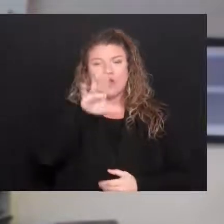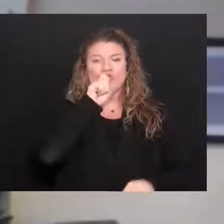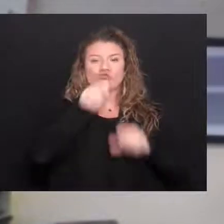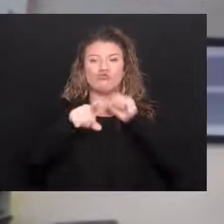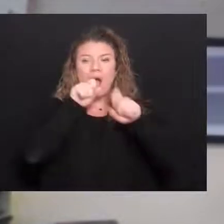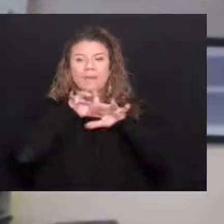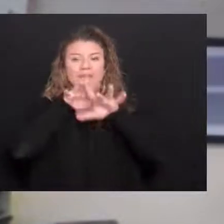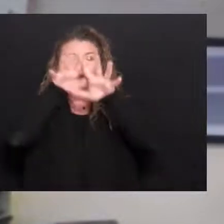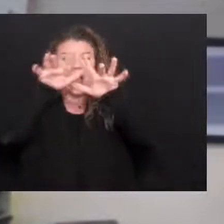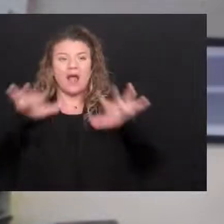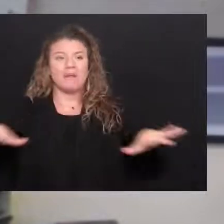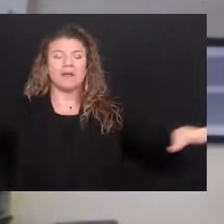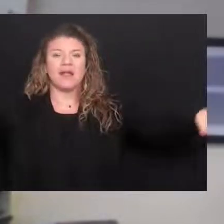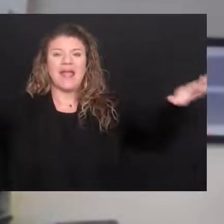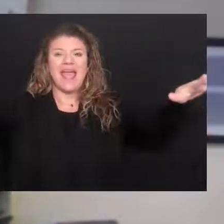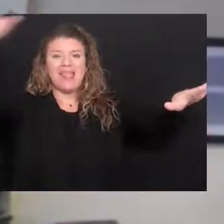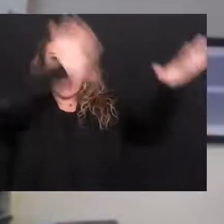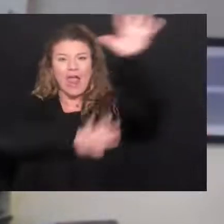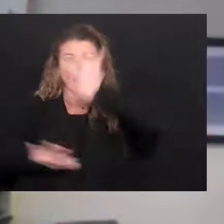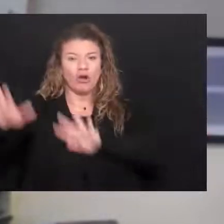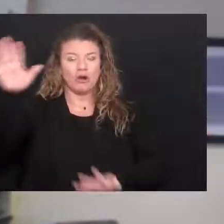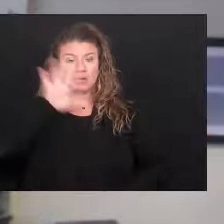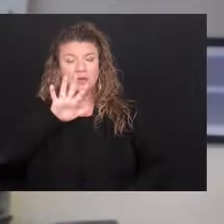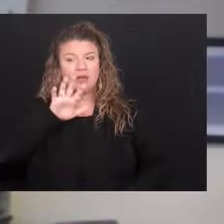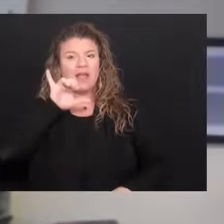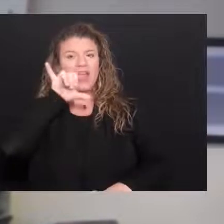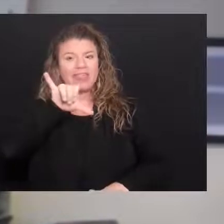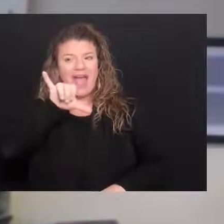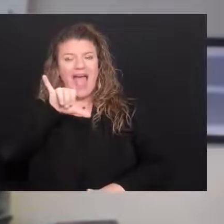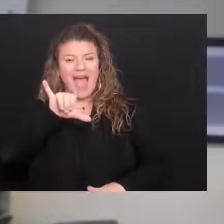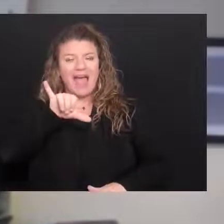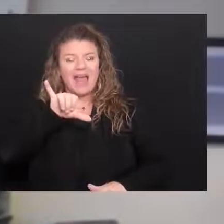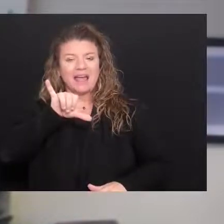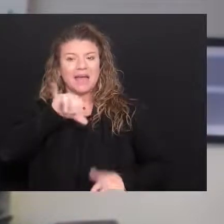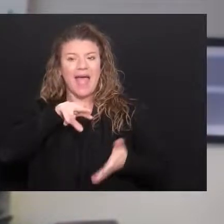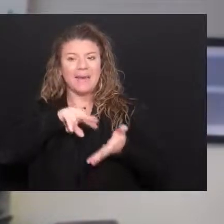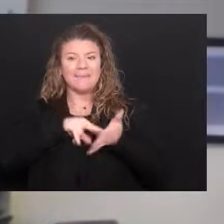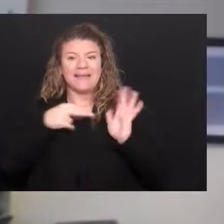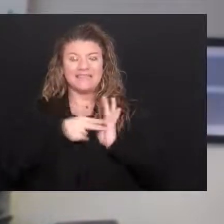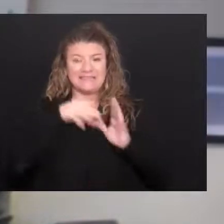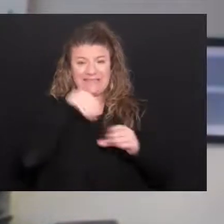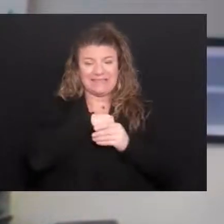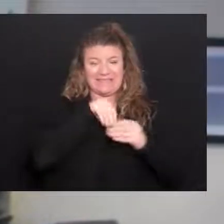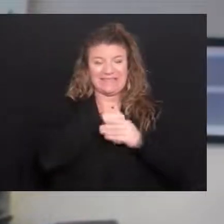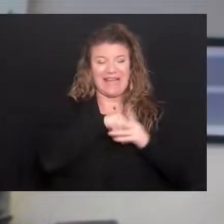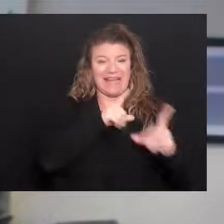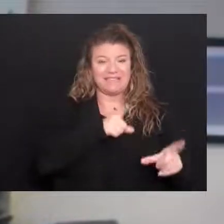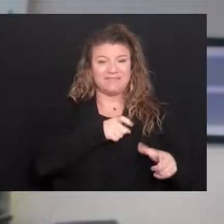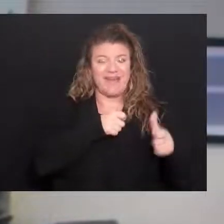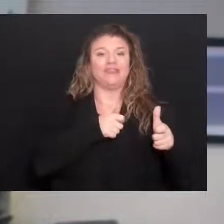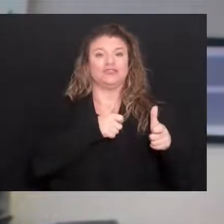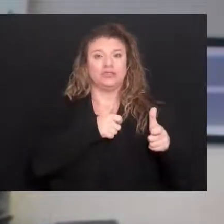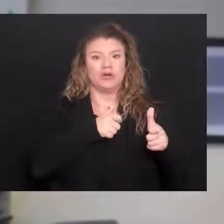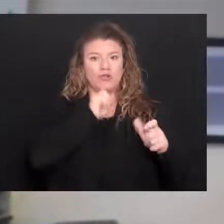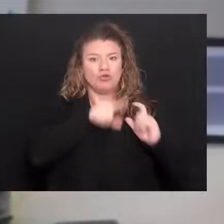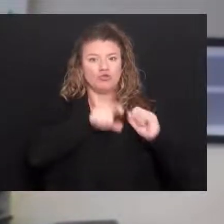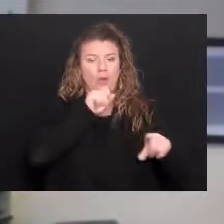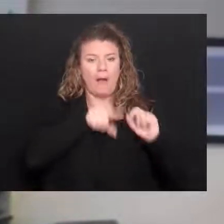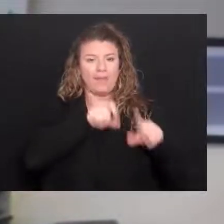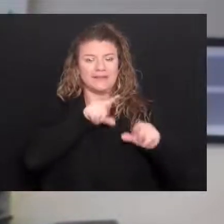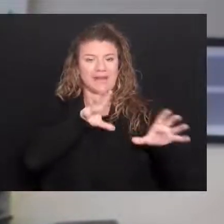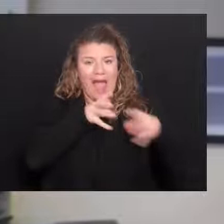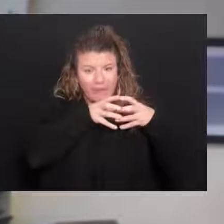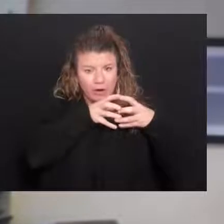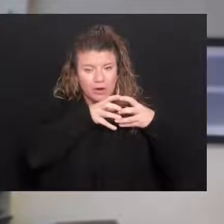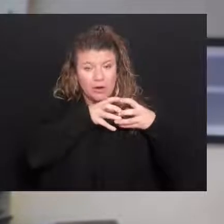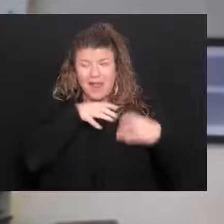and aerosols in the air, which cause that dispersion much quicker. So the droplets and aerosols don't gather.